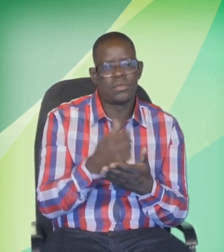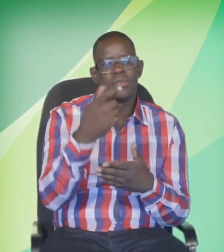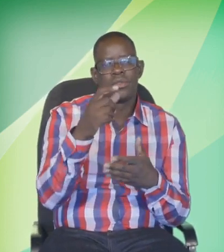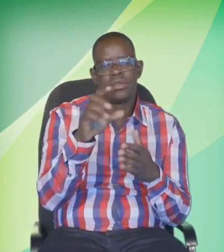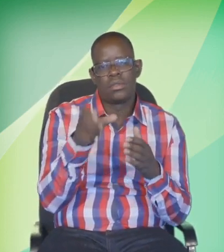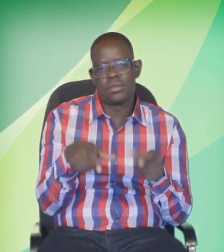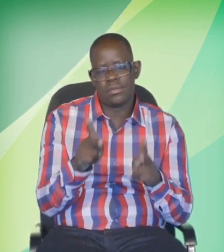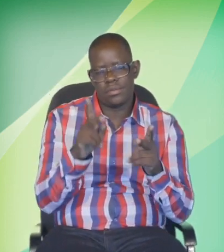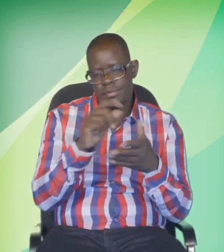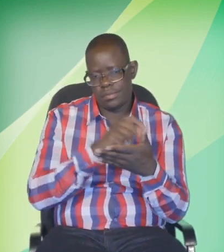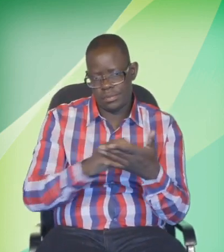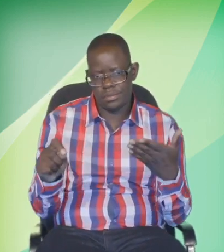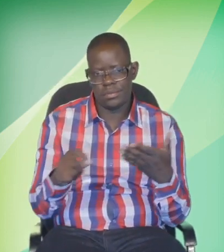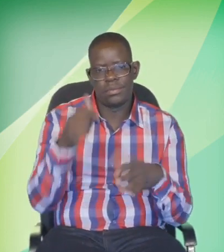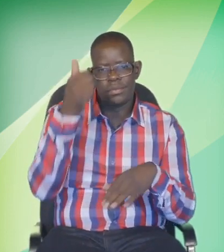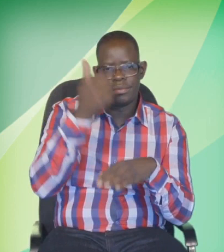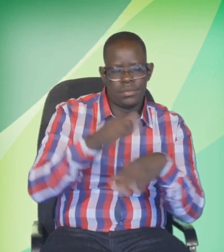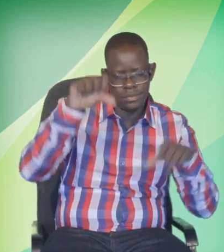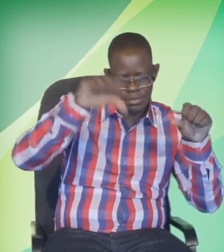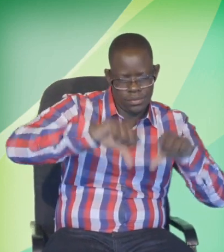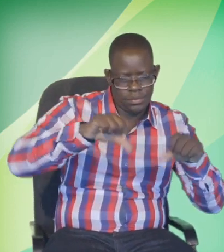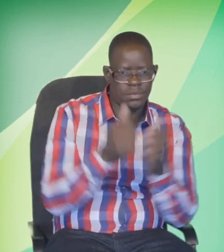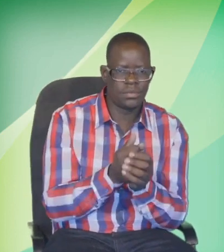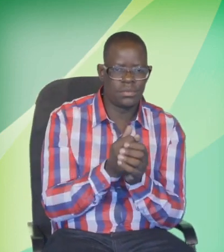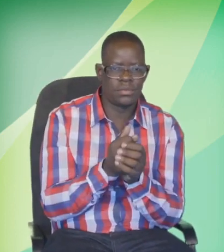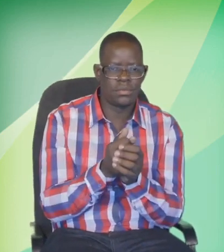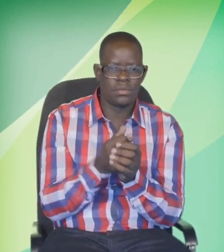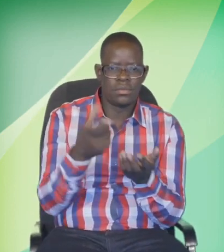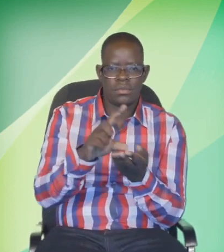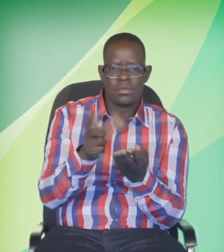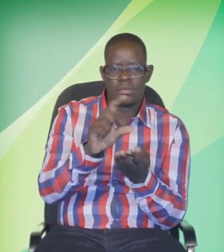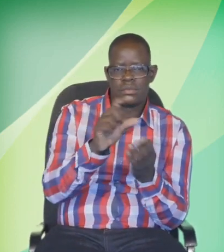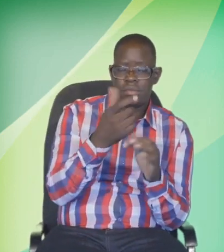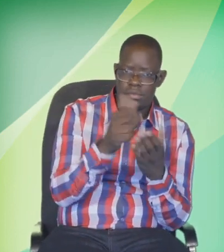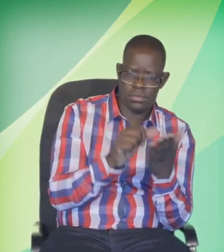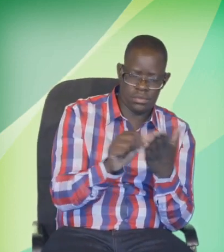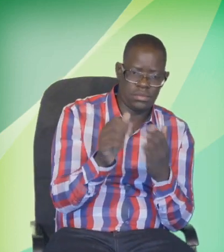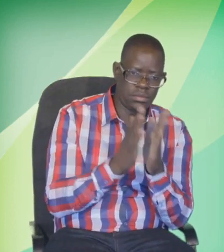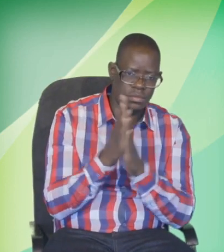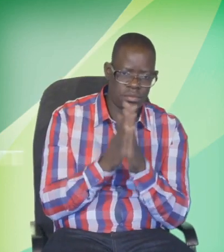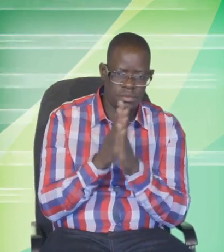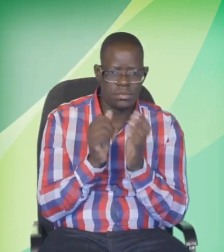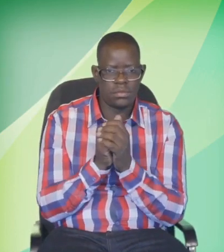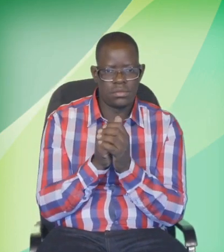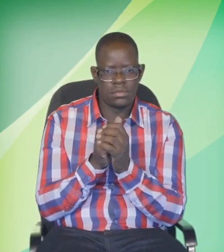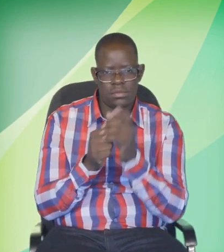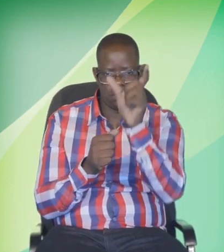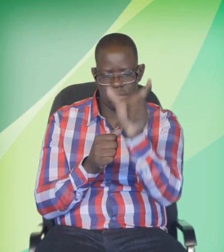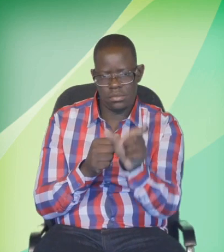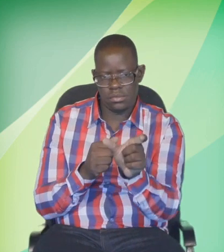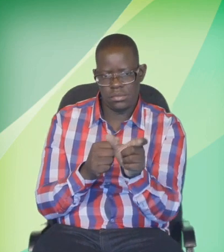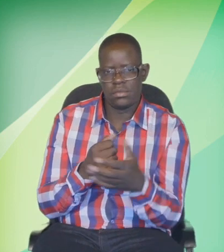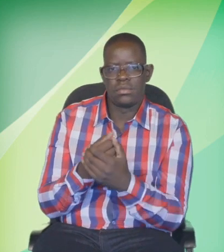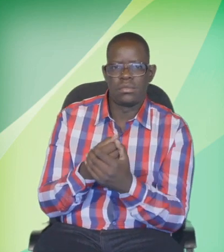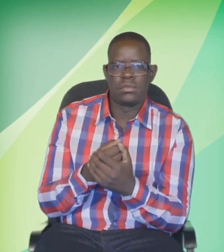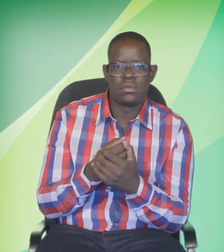allowed, cancel, bad debt transactions, charging a debtor's overdue account with interest. The debtors control account is